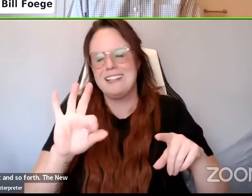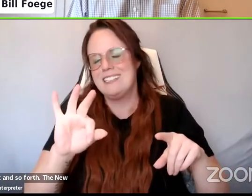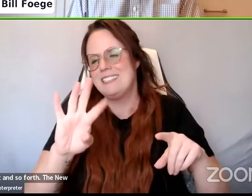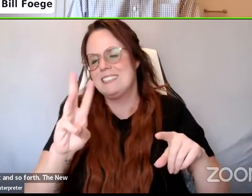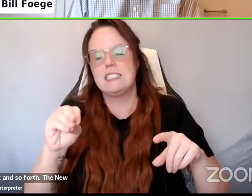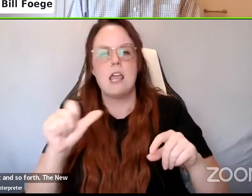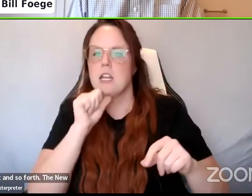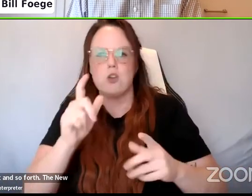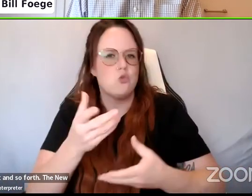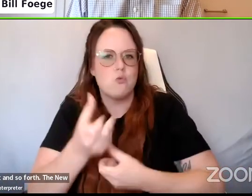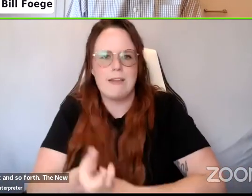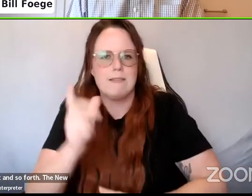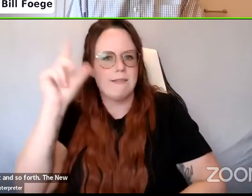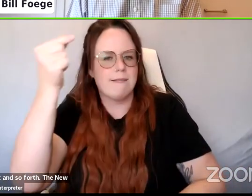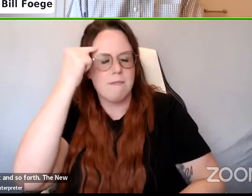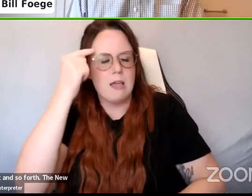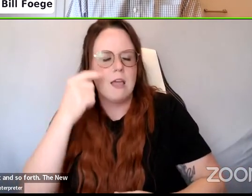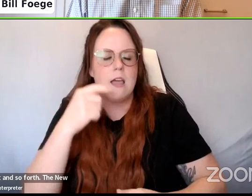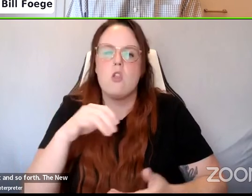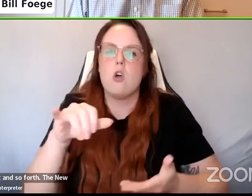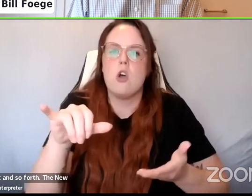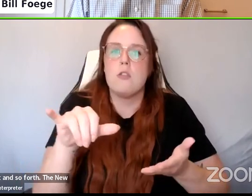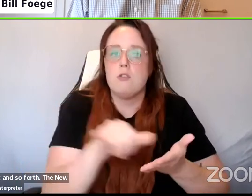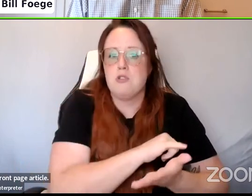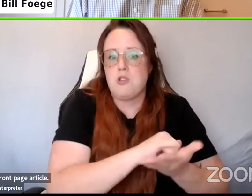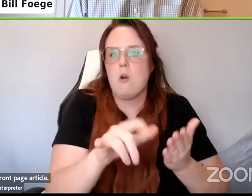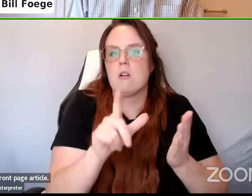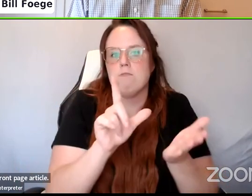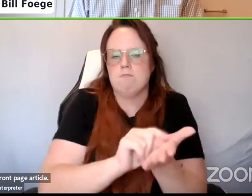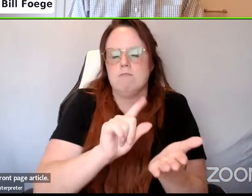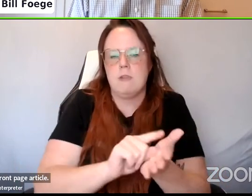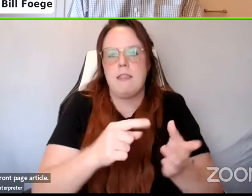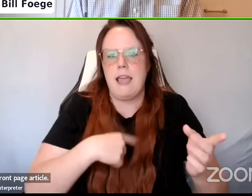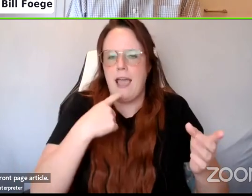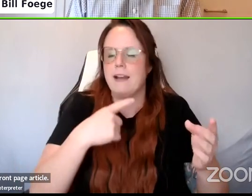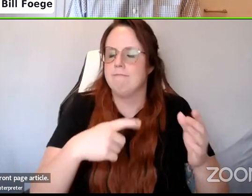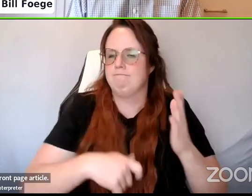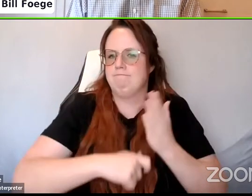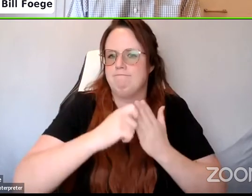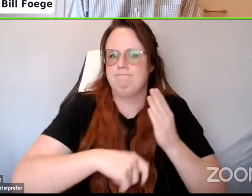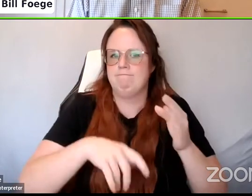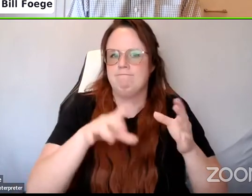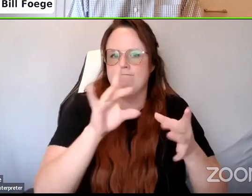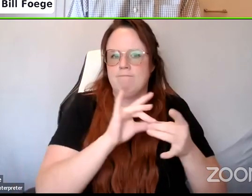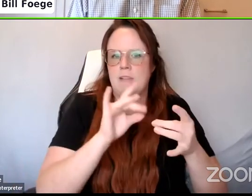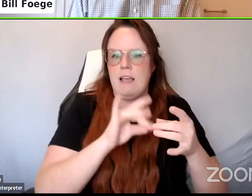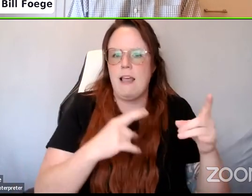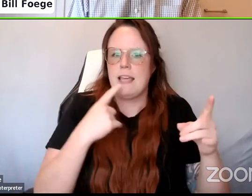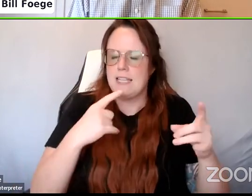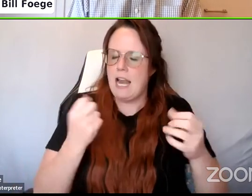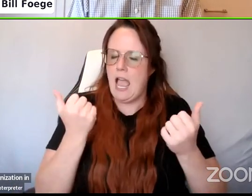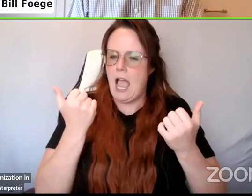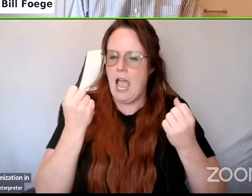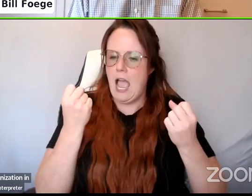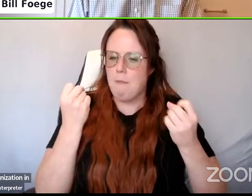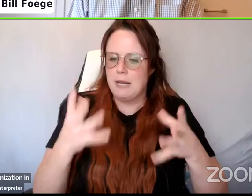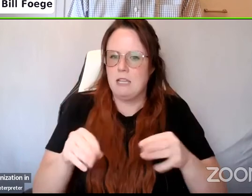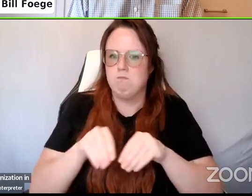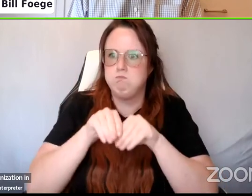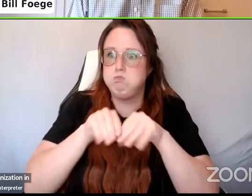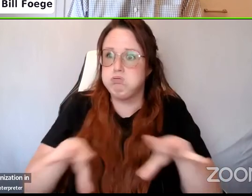had a front page article on the rate of uh immunization in children and I think about 19